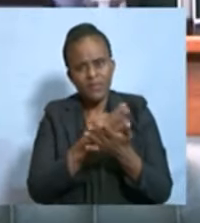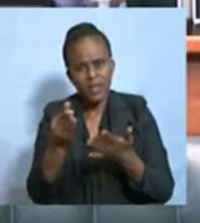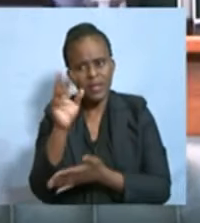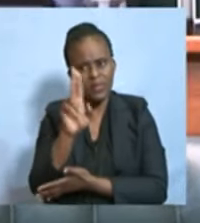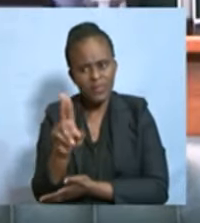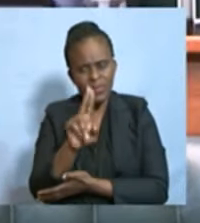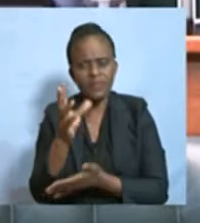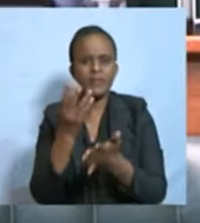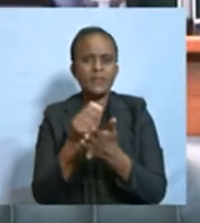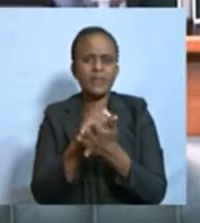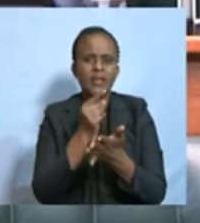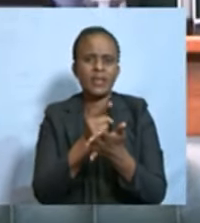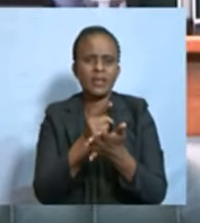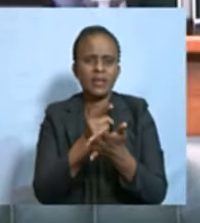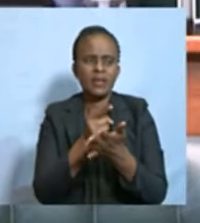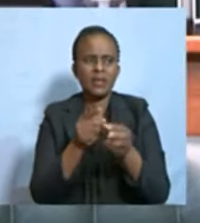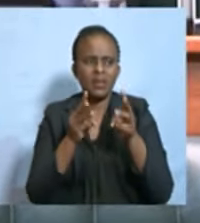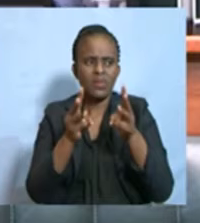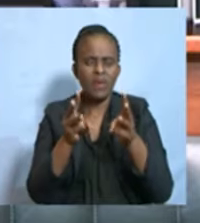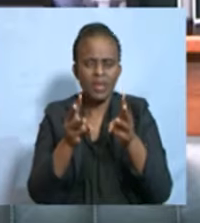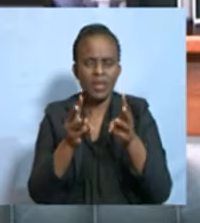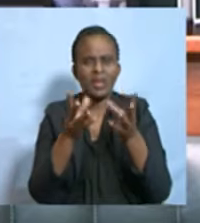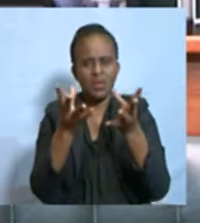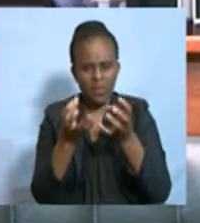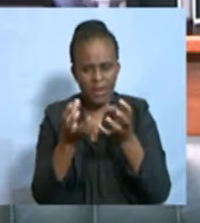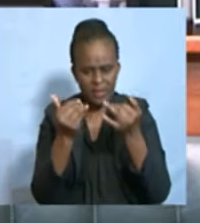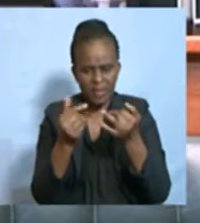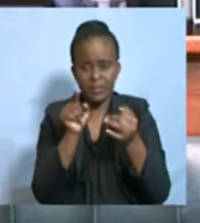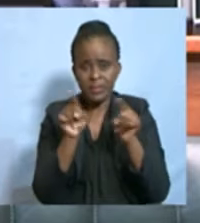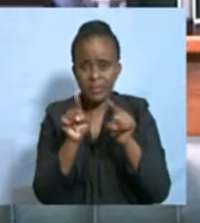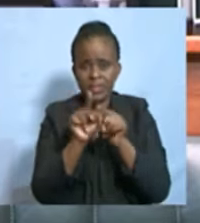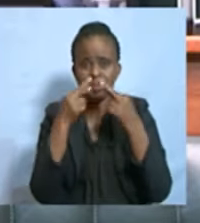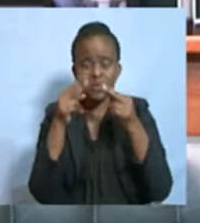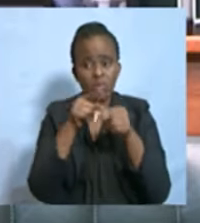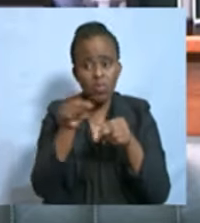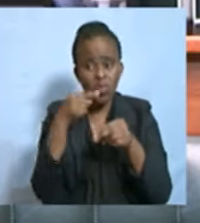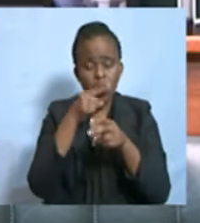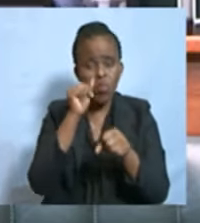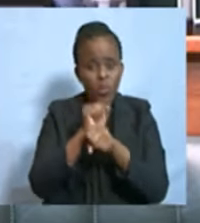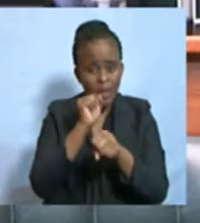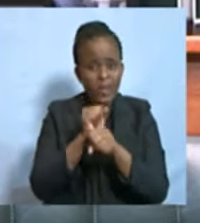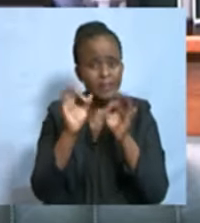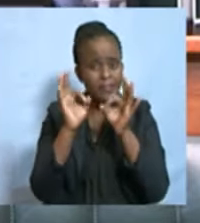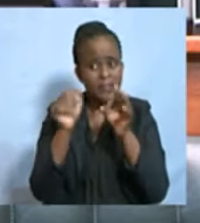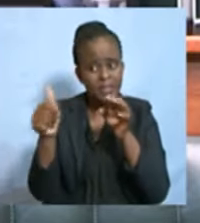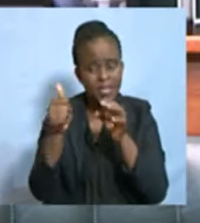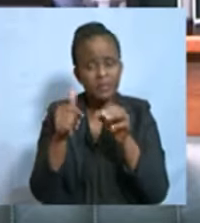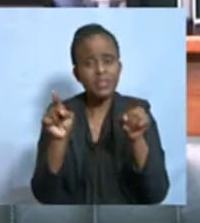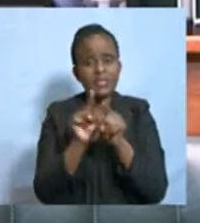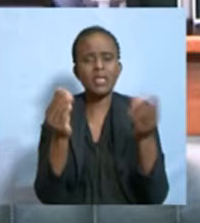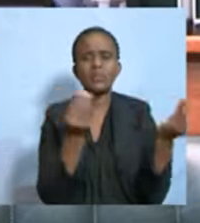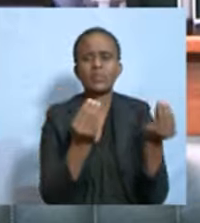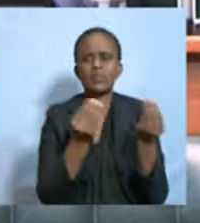use the resources at the rate that we would want. And as a result, those that have worked well are being